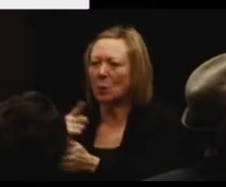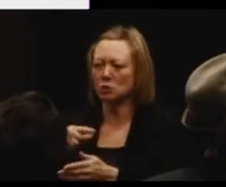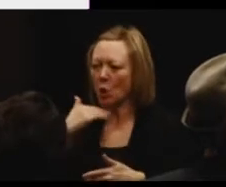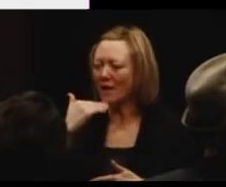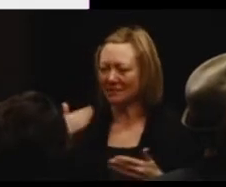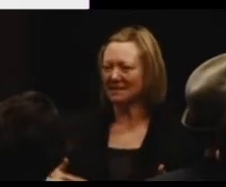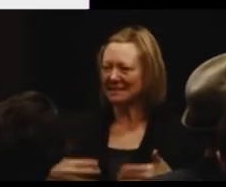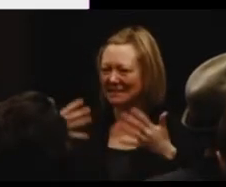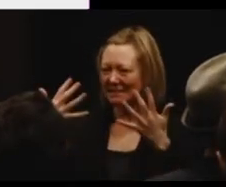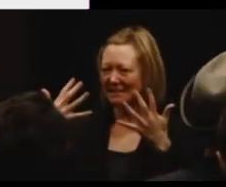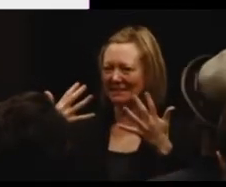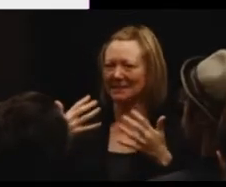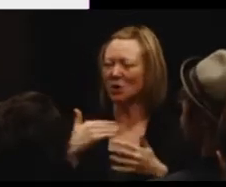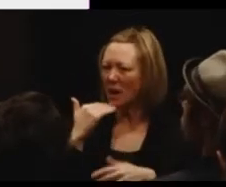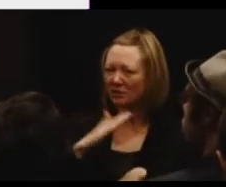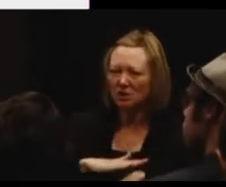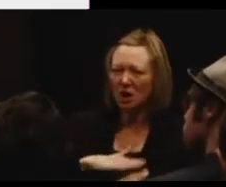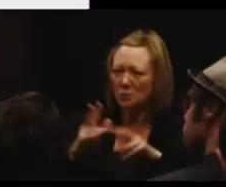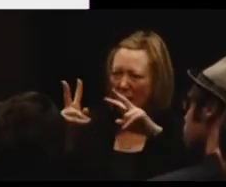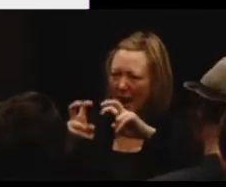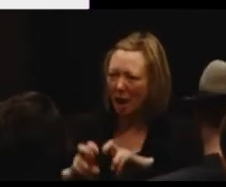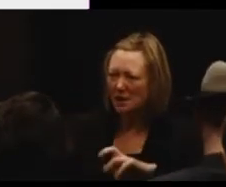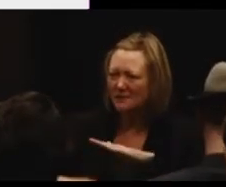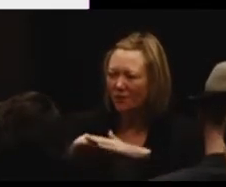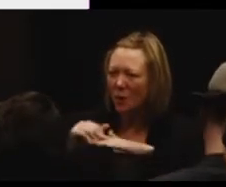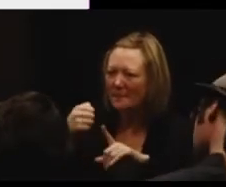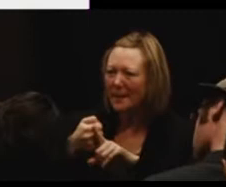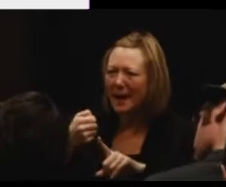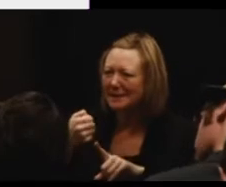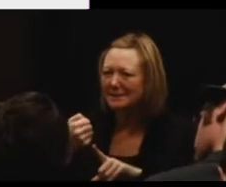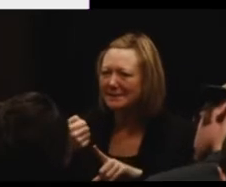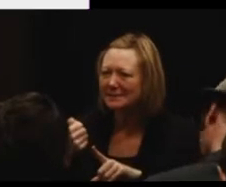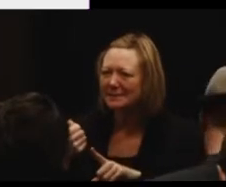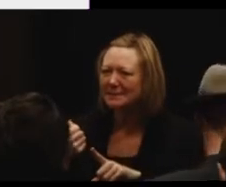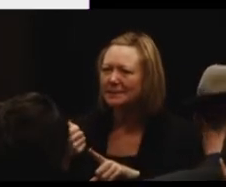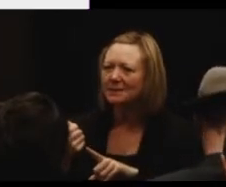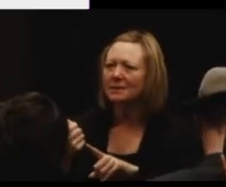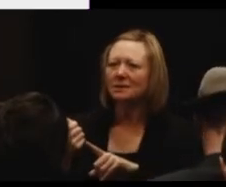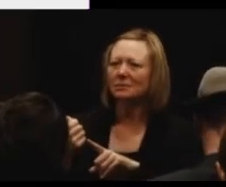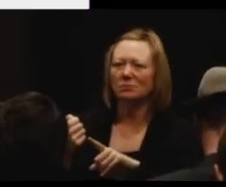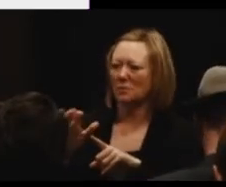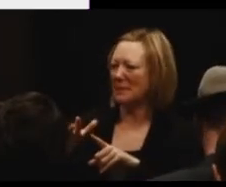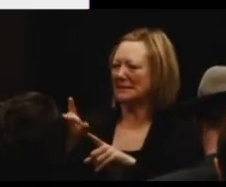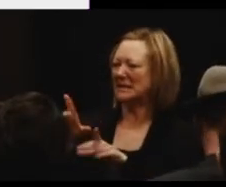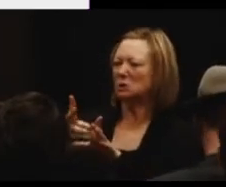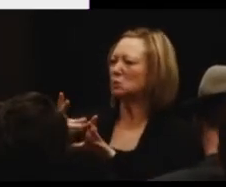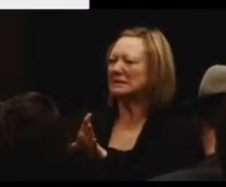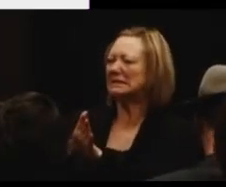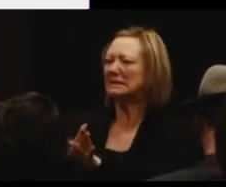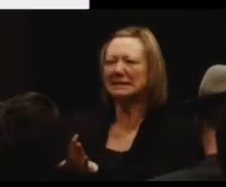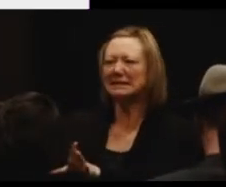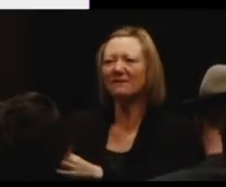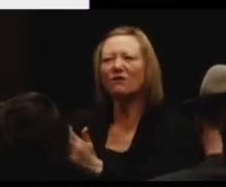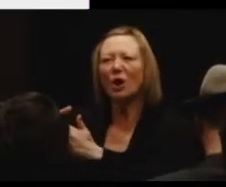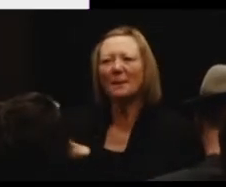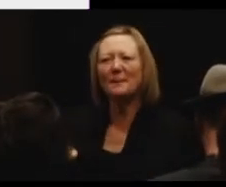There's insufficient time to analyse the full impacts because, you know, the full impact can take decades, and we're only